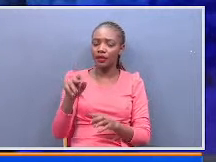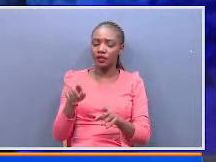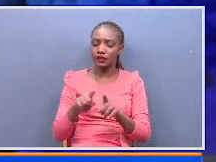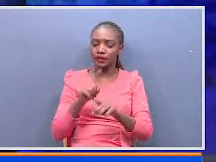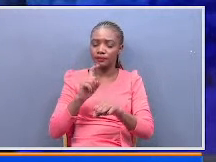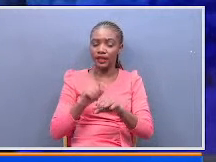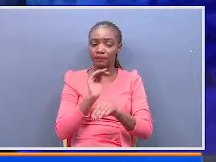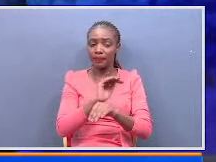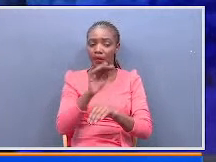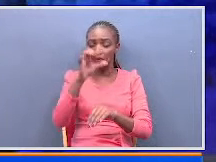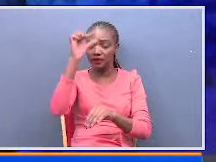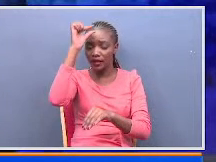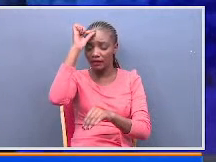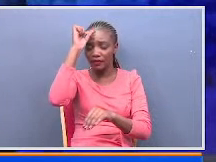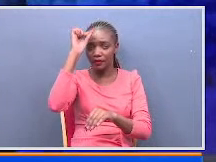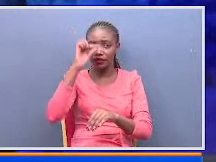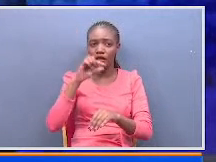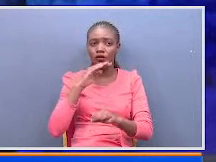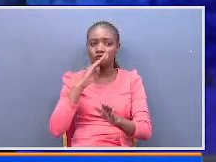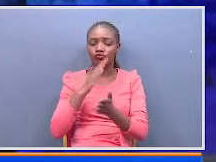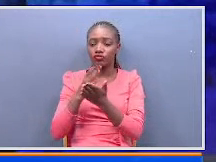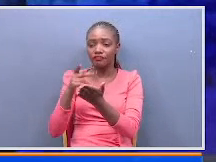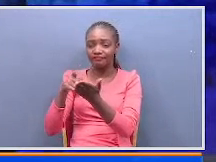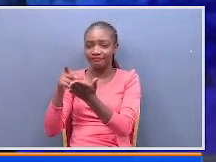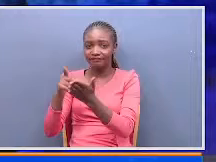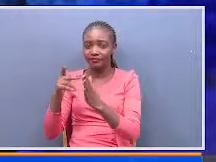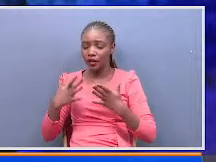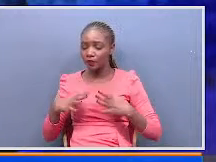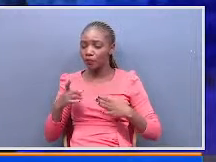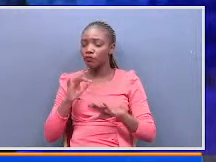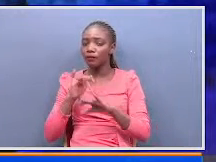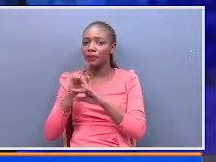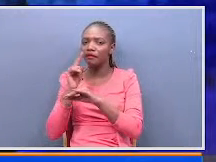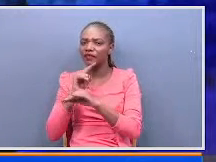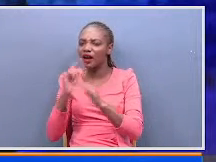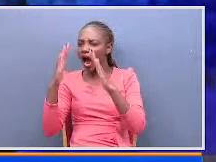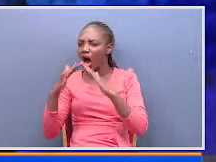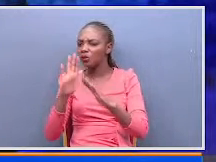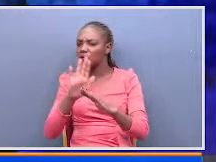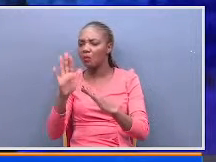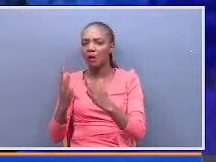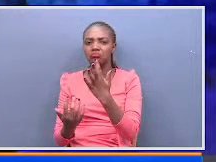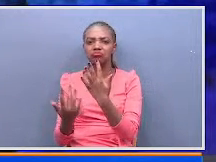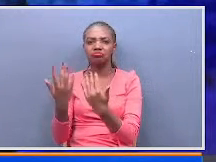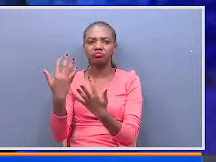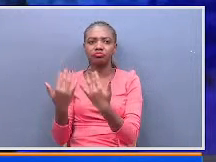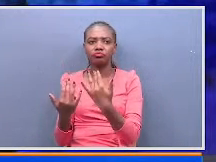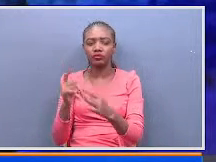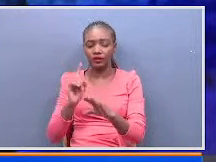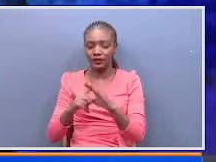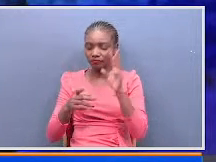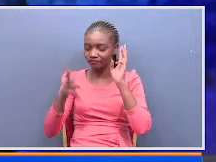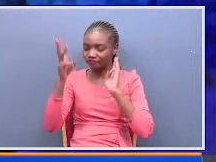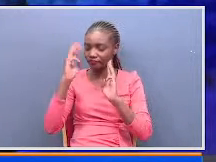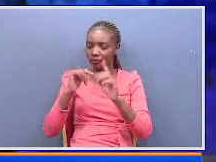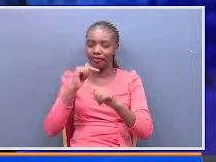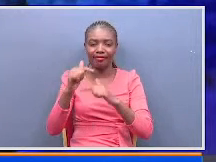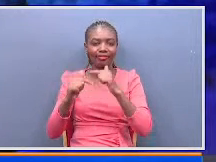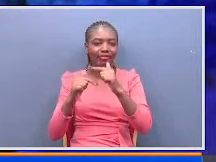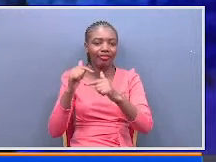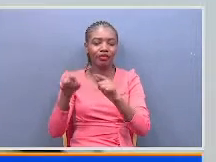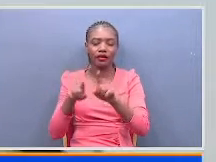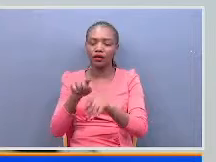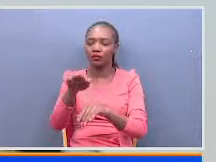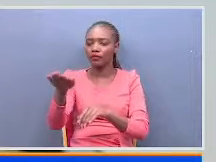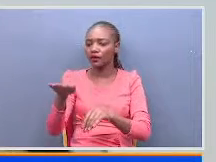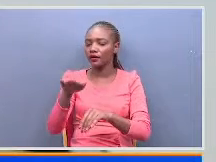however, urged the government to compensate the victims whose houses were torched as the tension continues to escalate in the